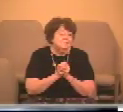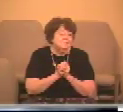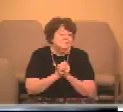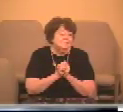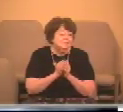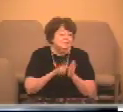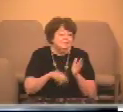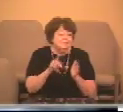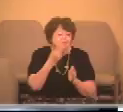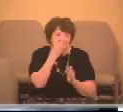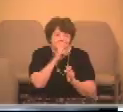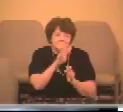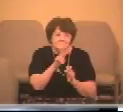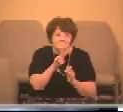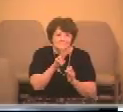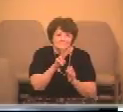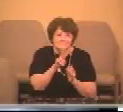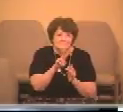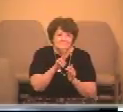What do you see?